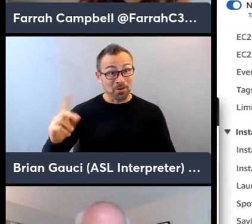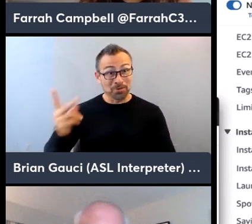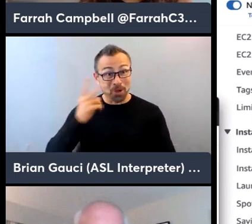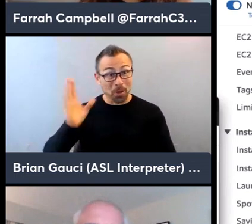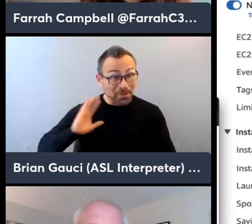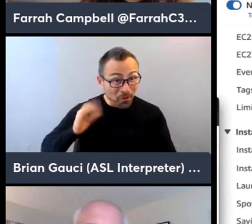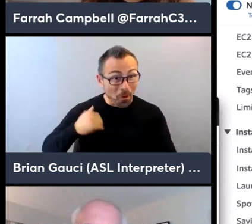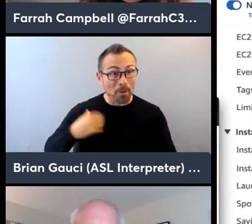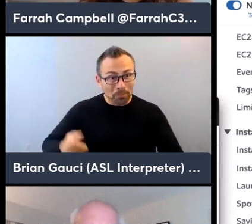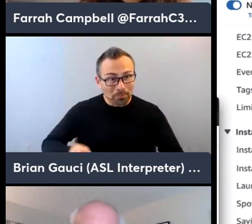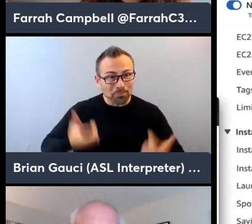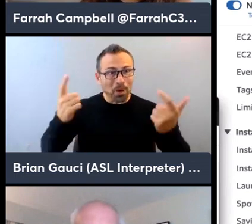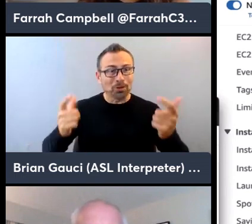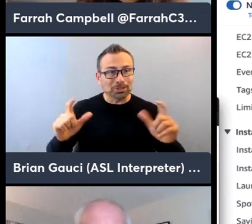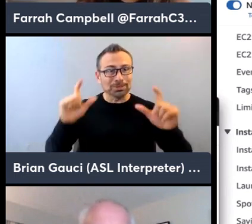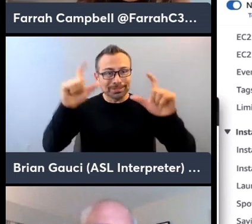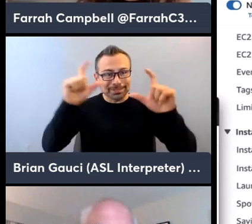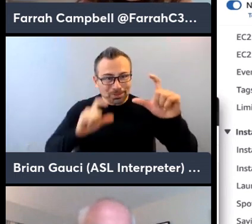crazy. It's great.